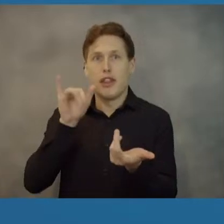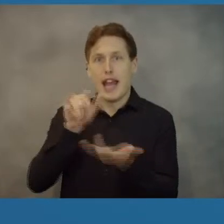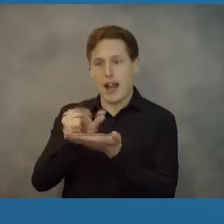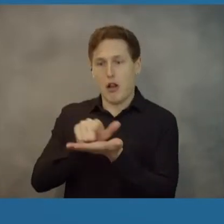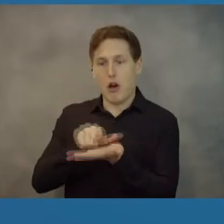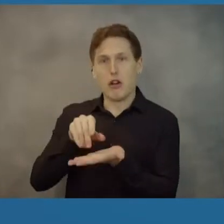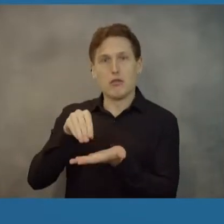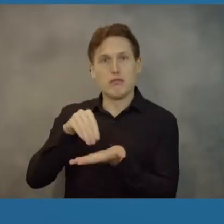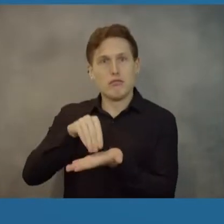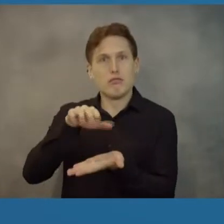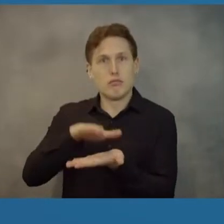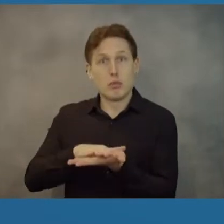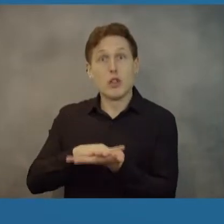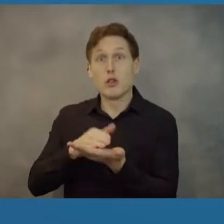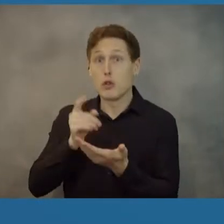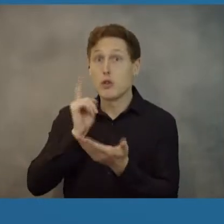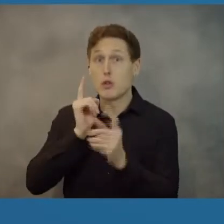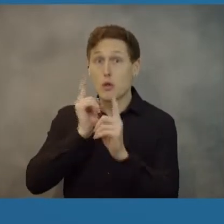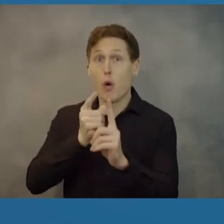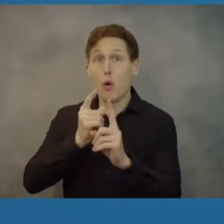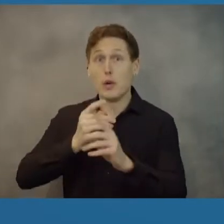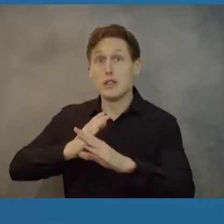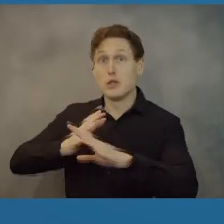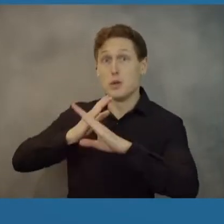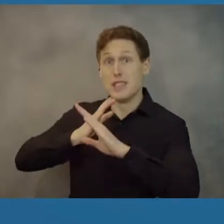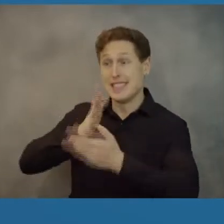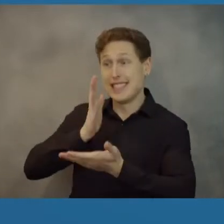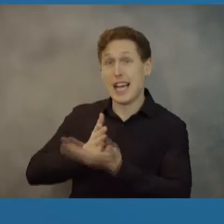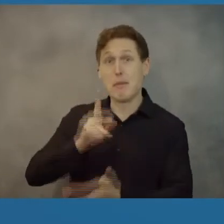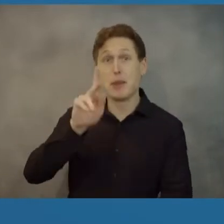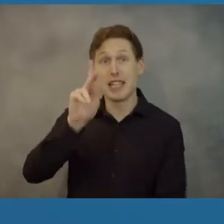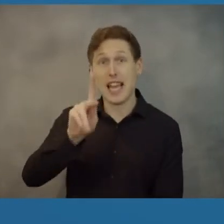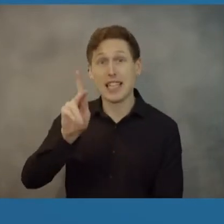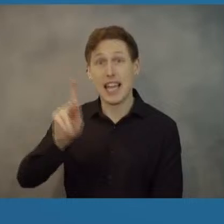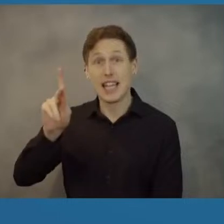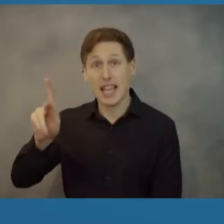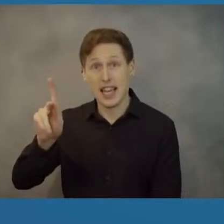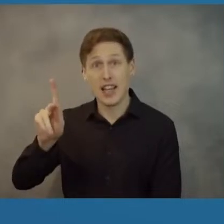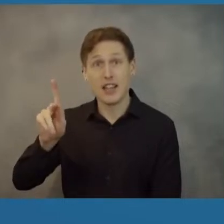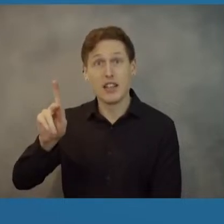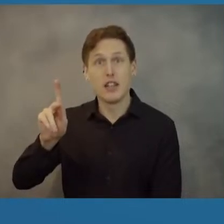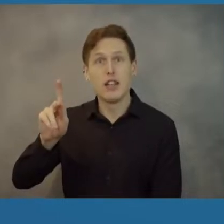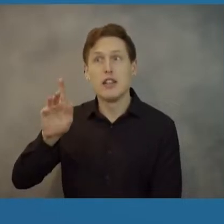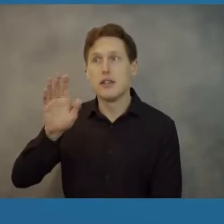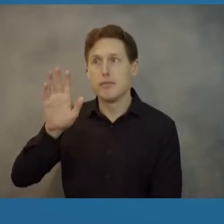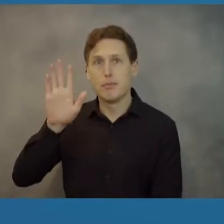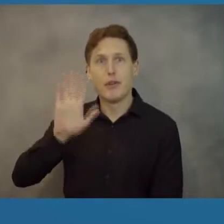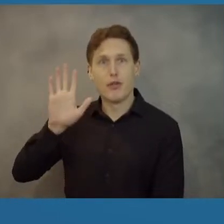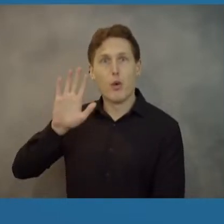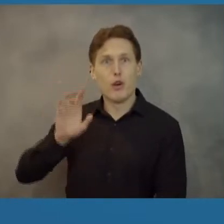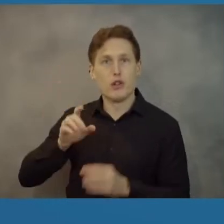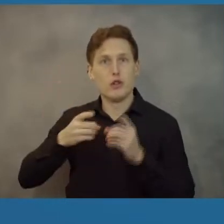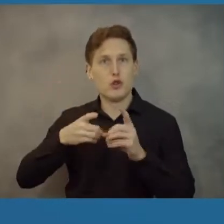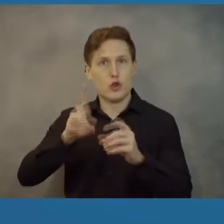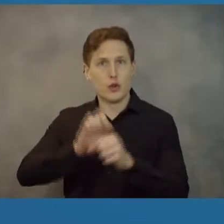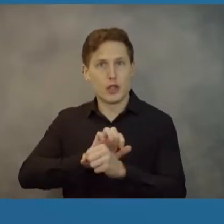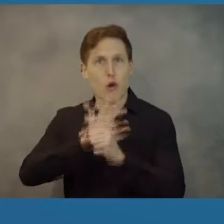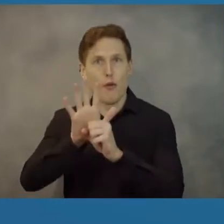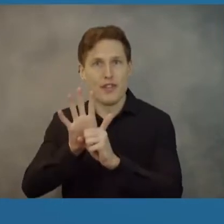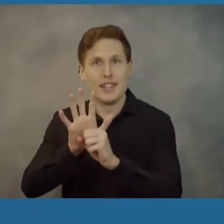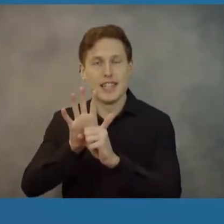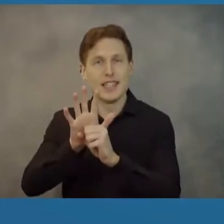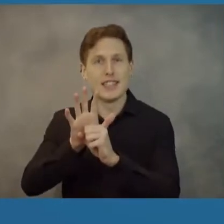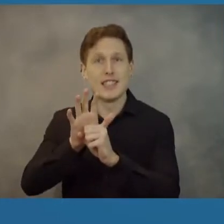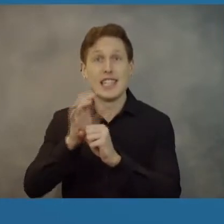the KKK, the original mask ban that was suspended during COVID. And we're just trying to get back to what